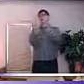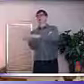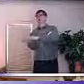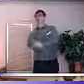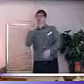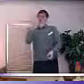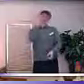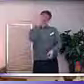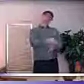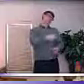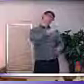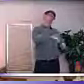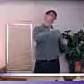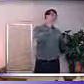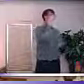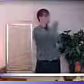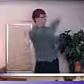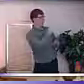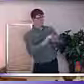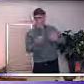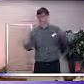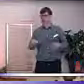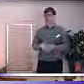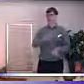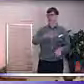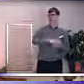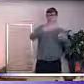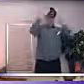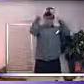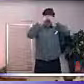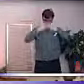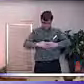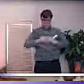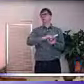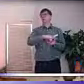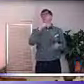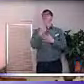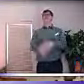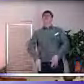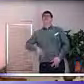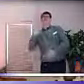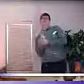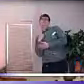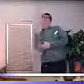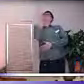where is thy sting? O grave, where is thy victory?"